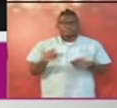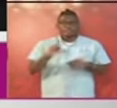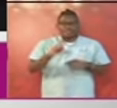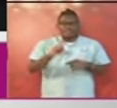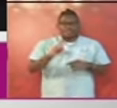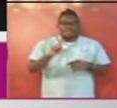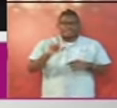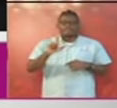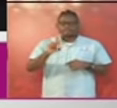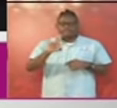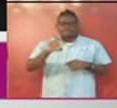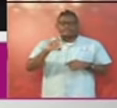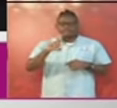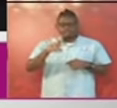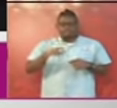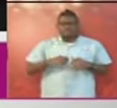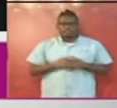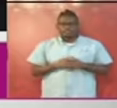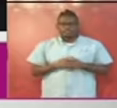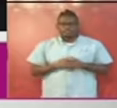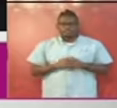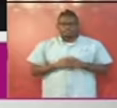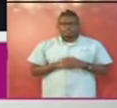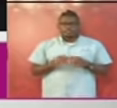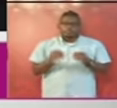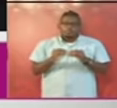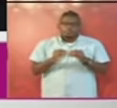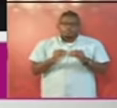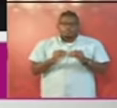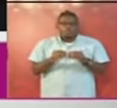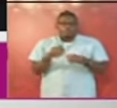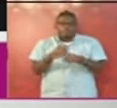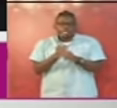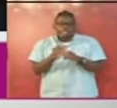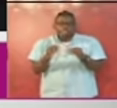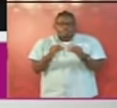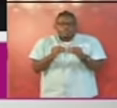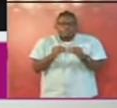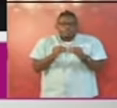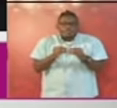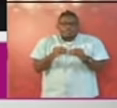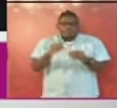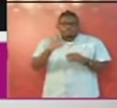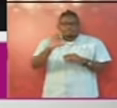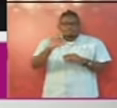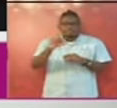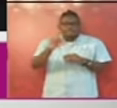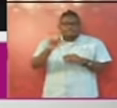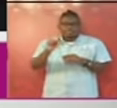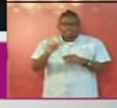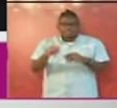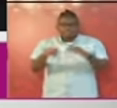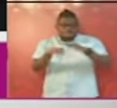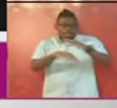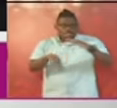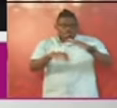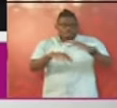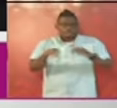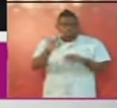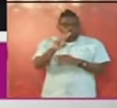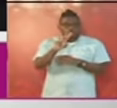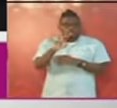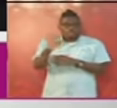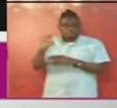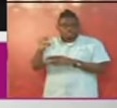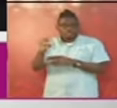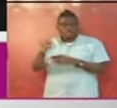in conjunction with increased body weight and diabetes. And a total level of under 200, so the finger stick tests are perhaps